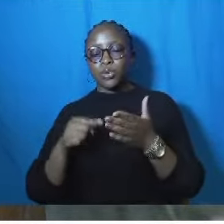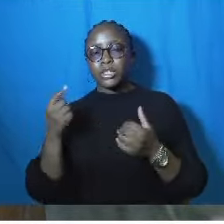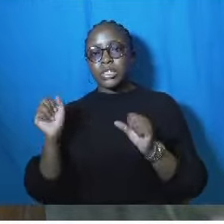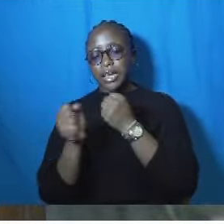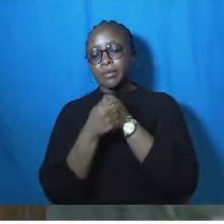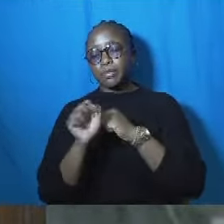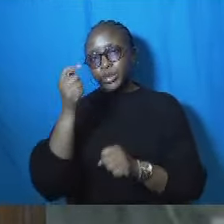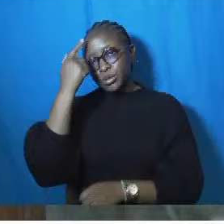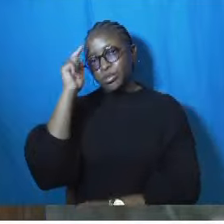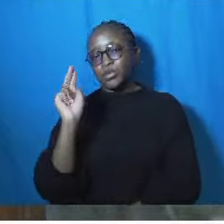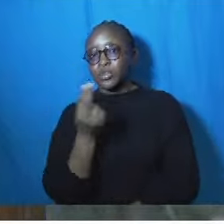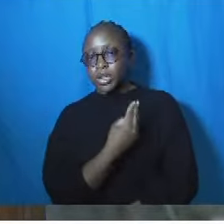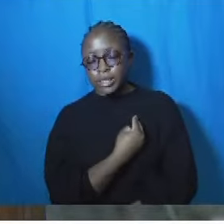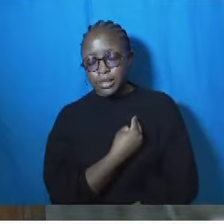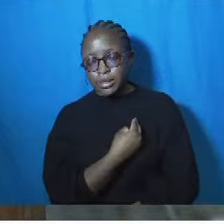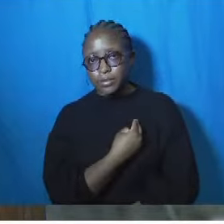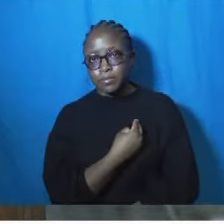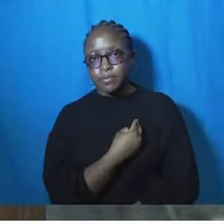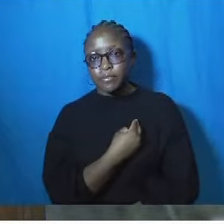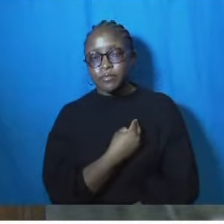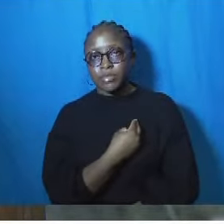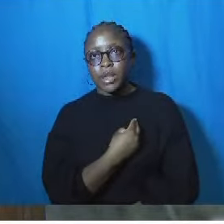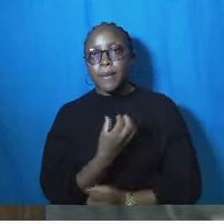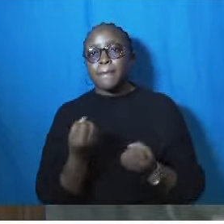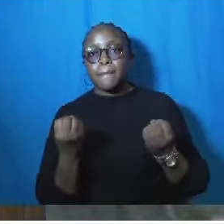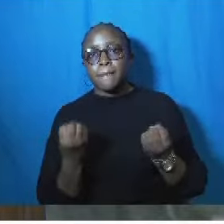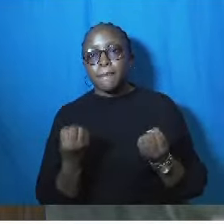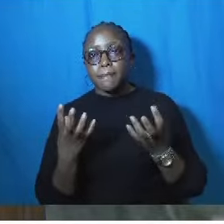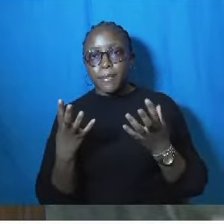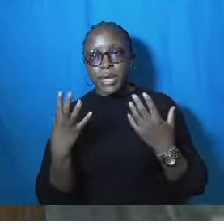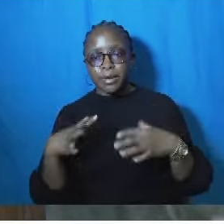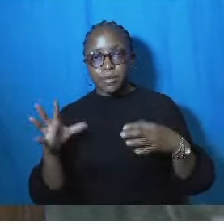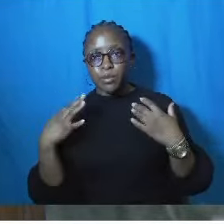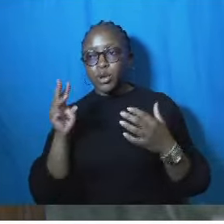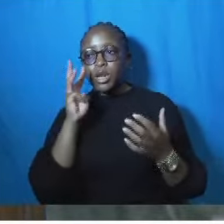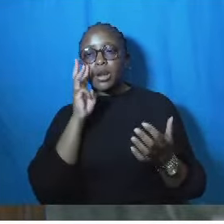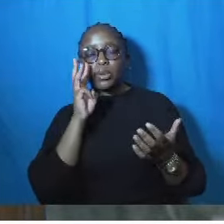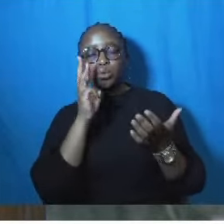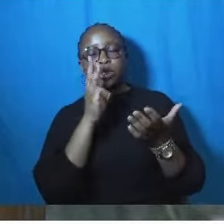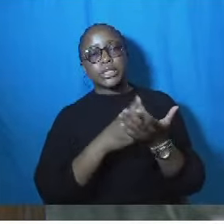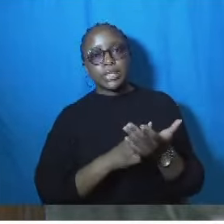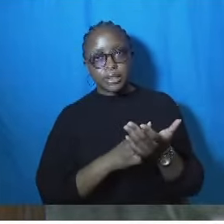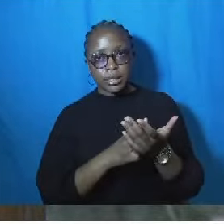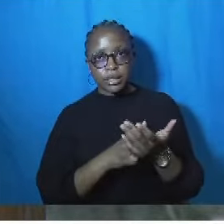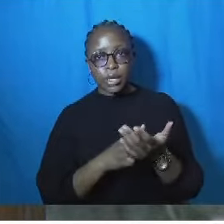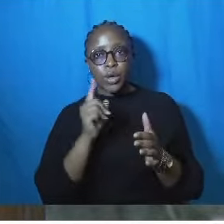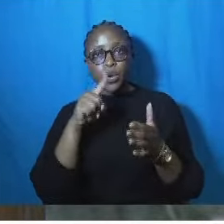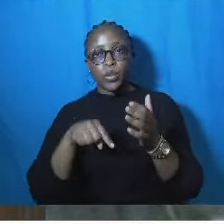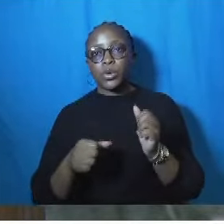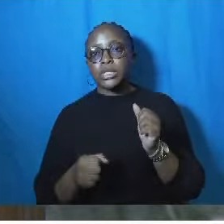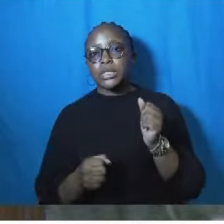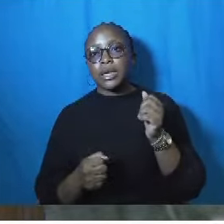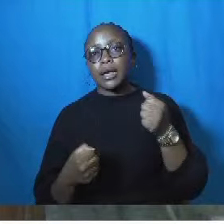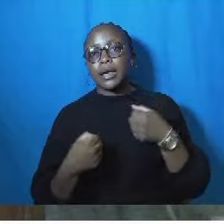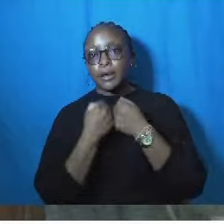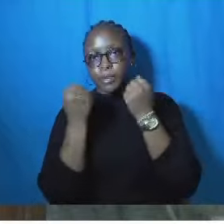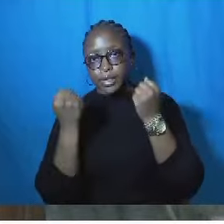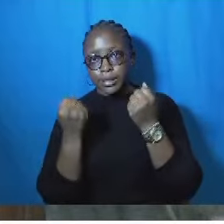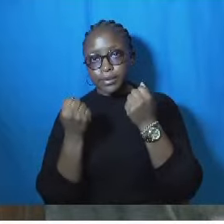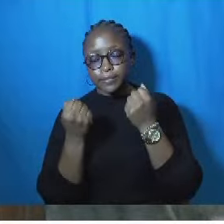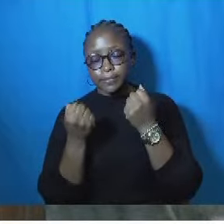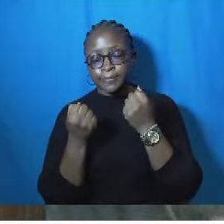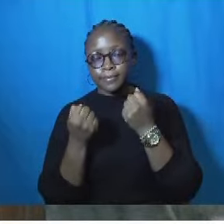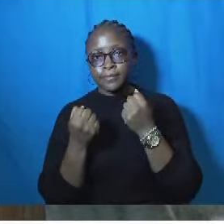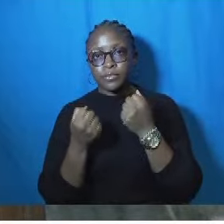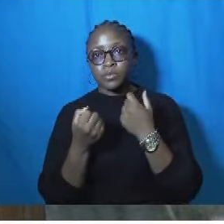Even though many in his day witnessed what he went through. Today we suffer for his glory,